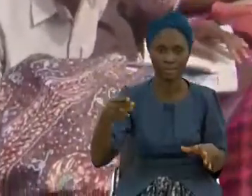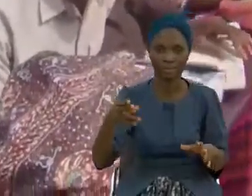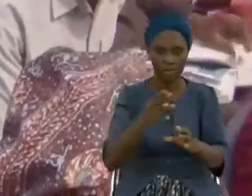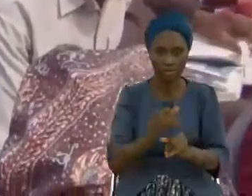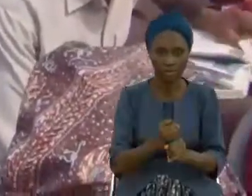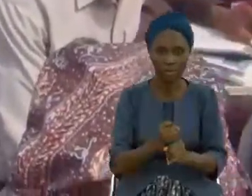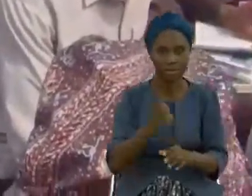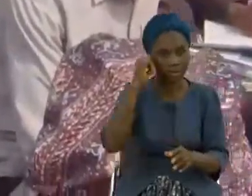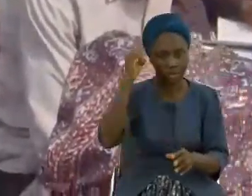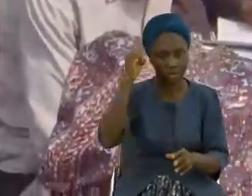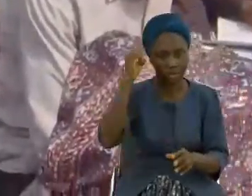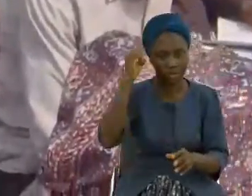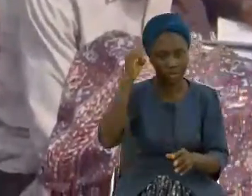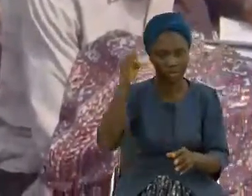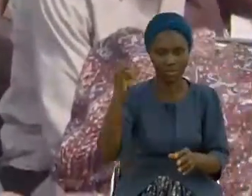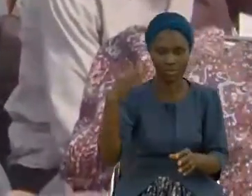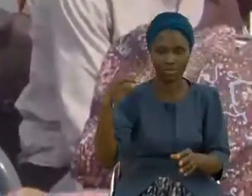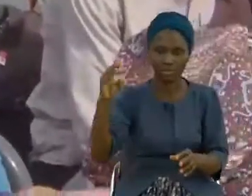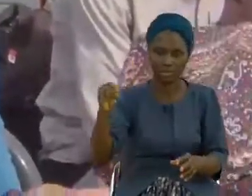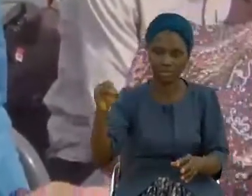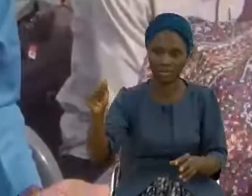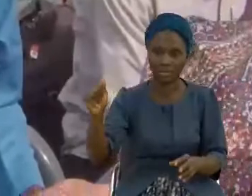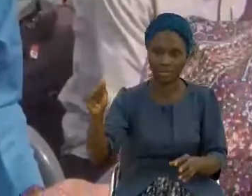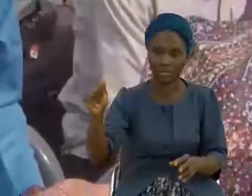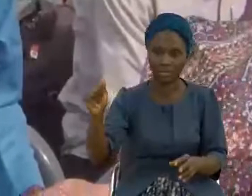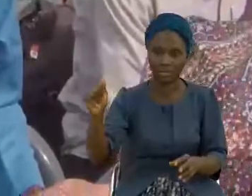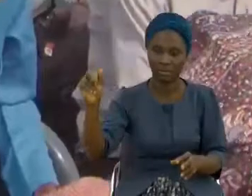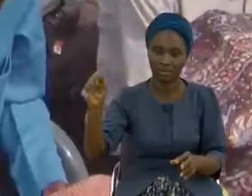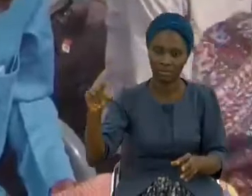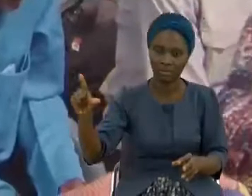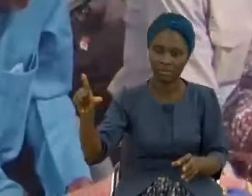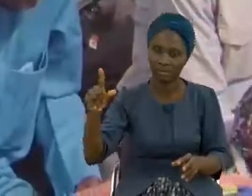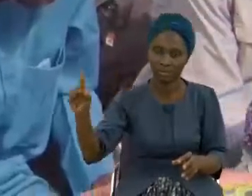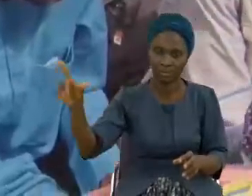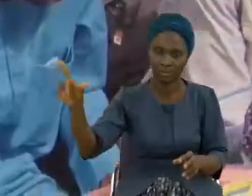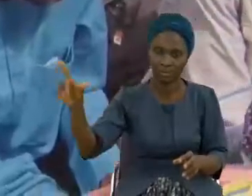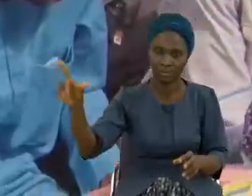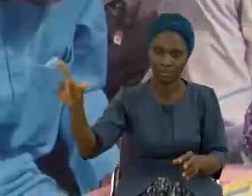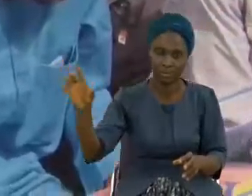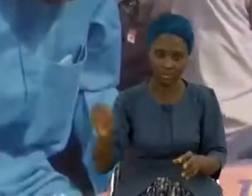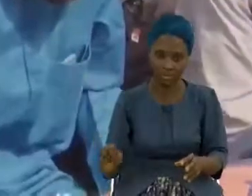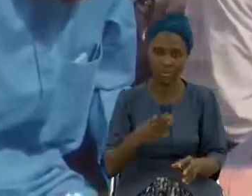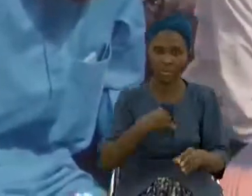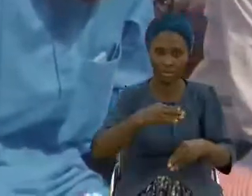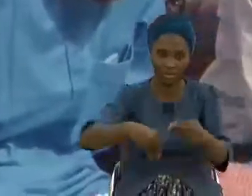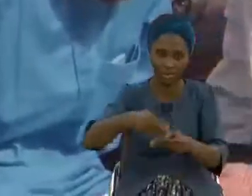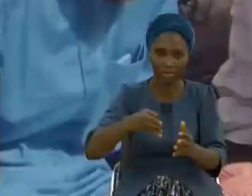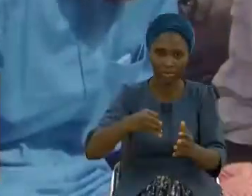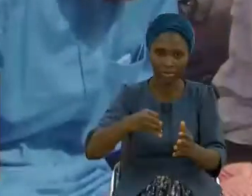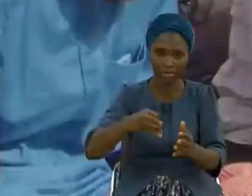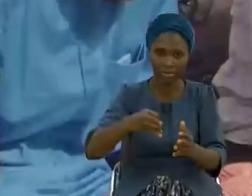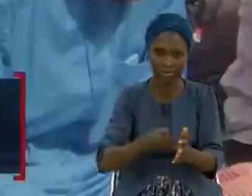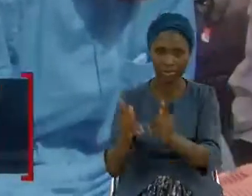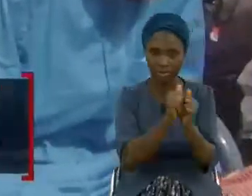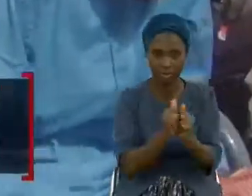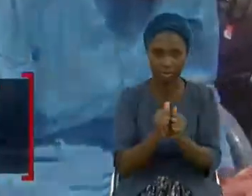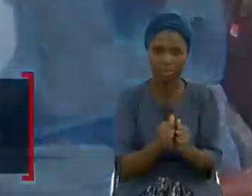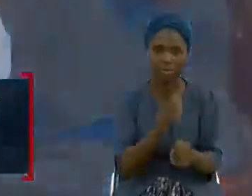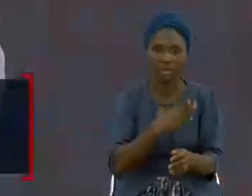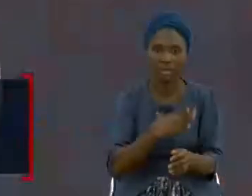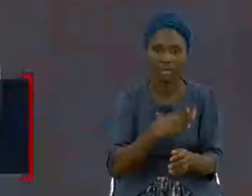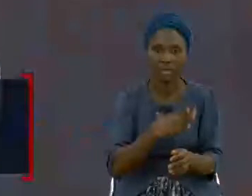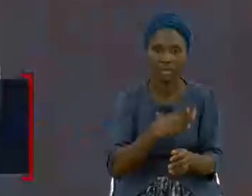it smoothed the waters and they were divided heather and thiever